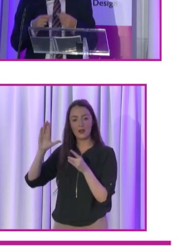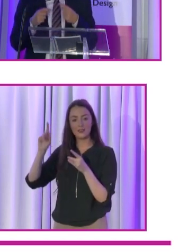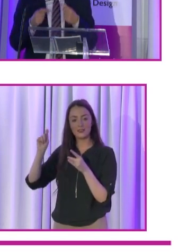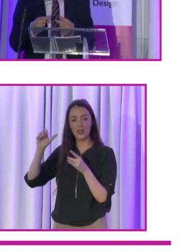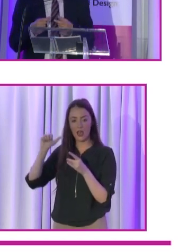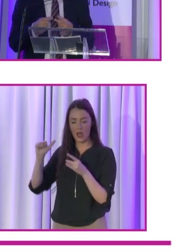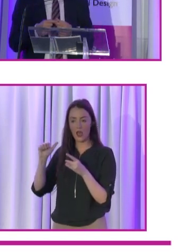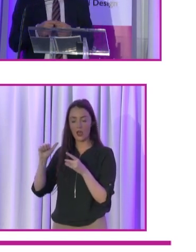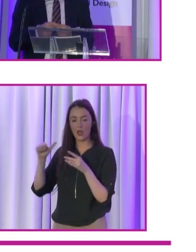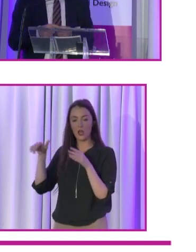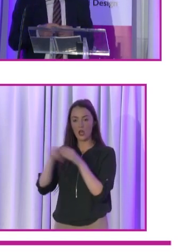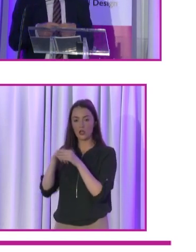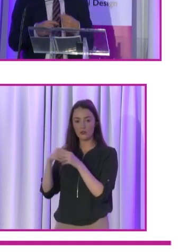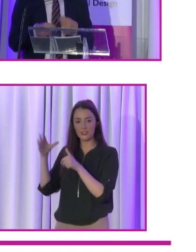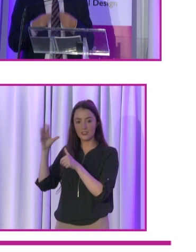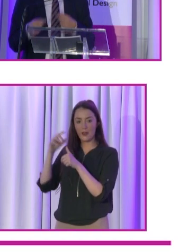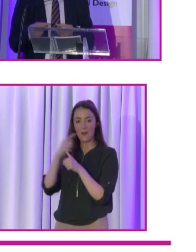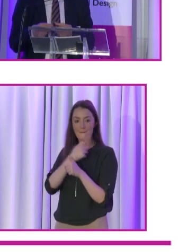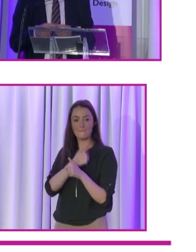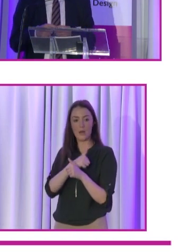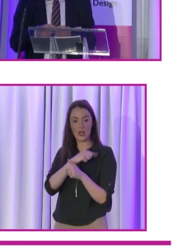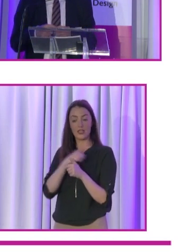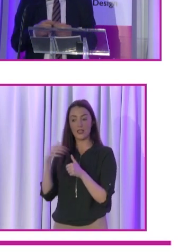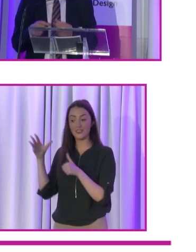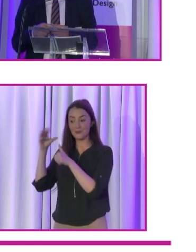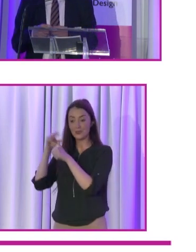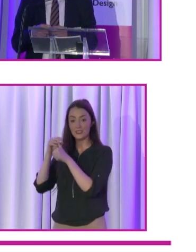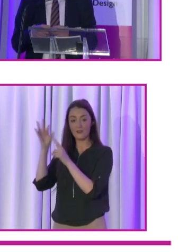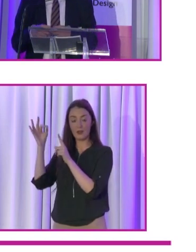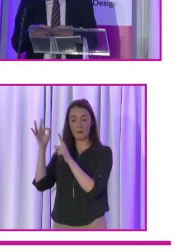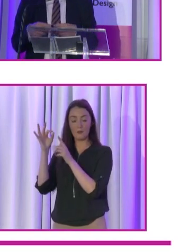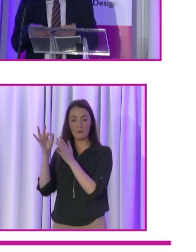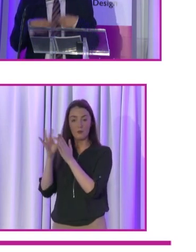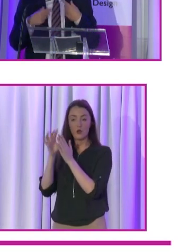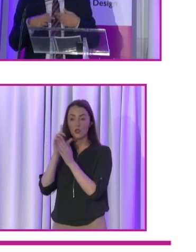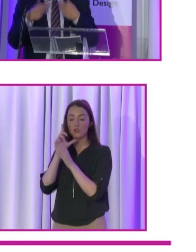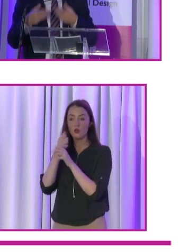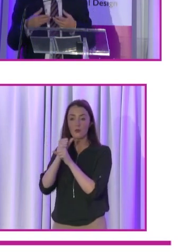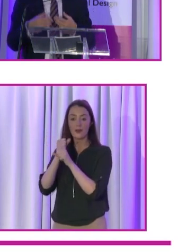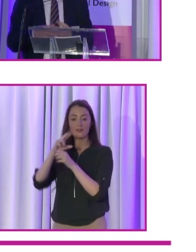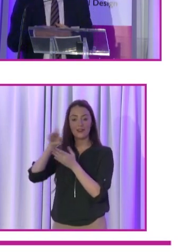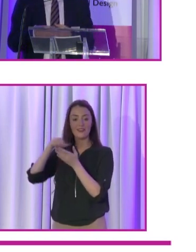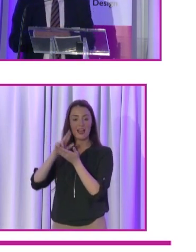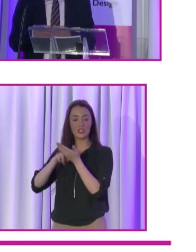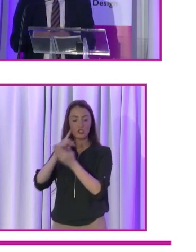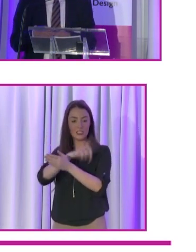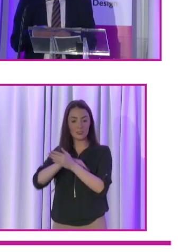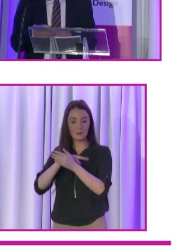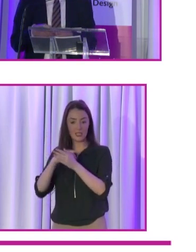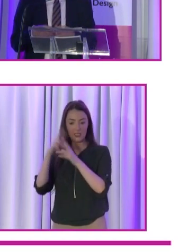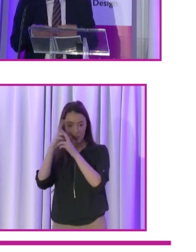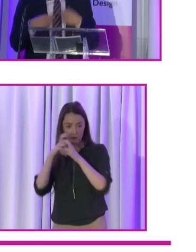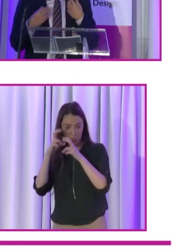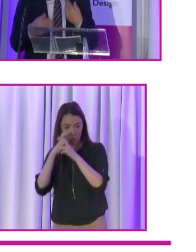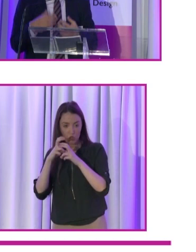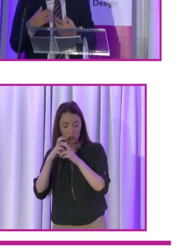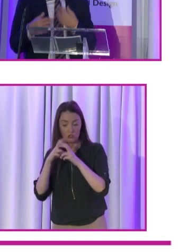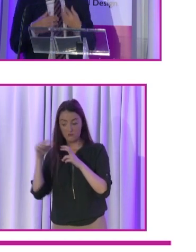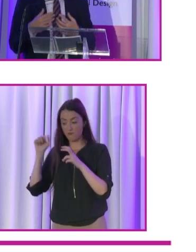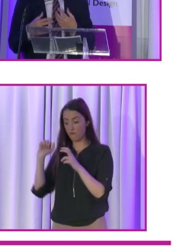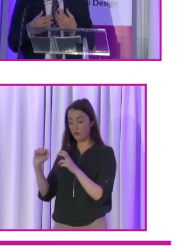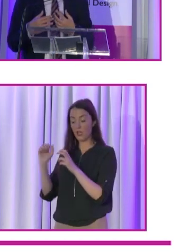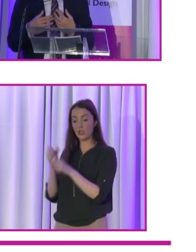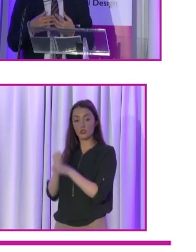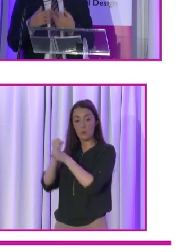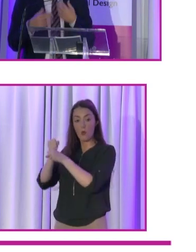a specific point in their disability strategy in which they will support candidates with disabilities.